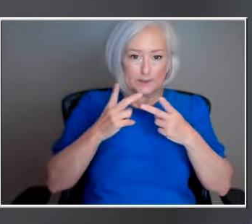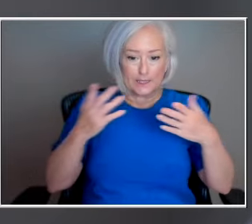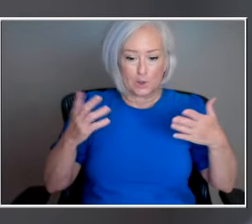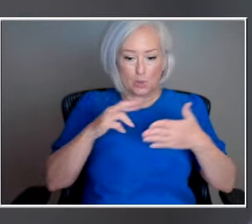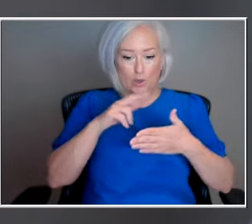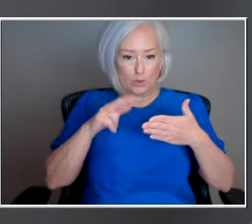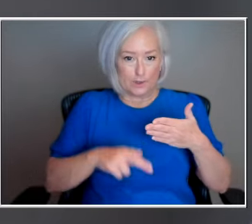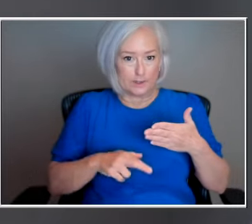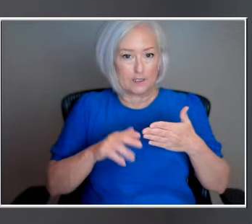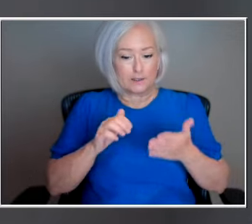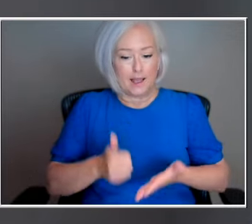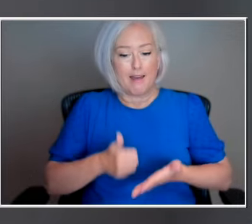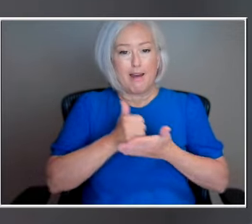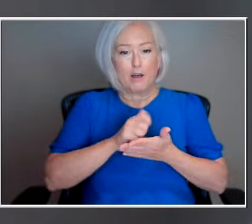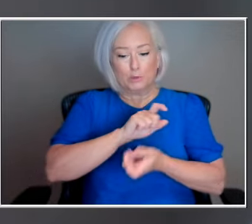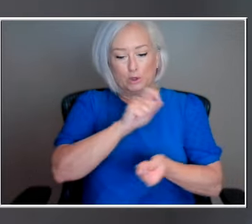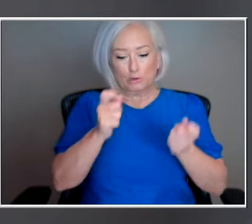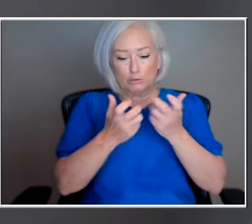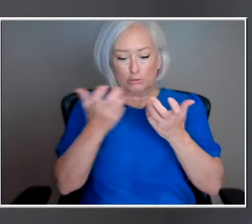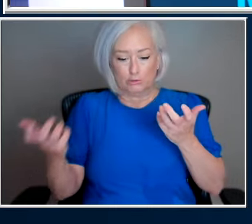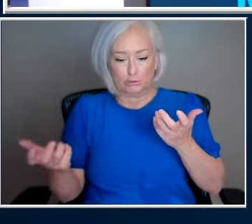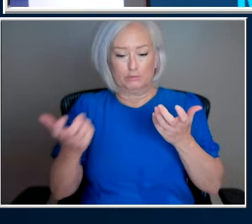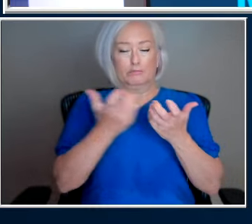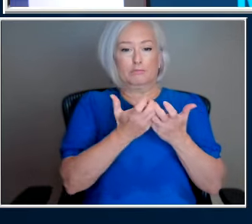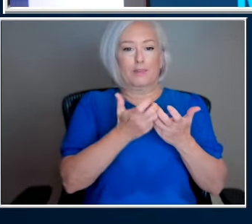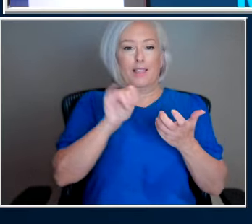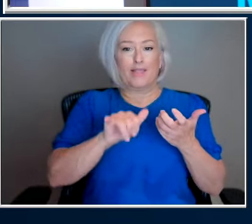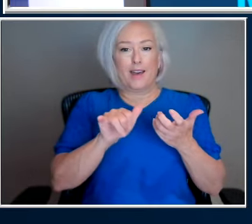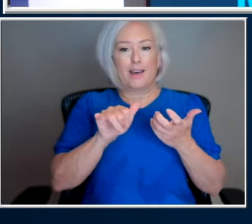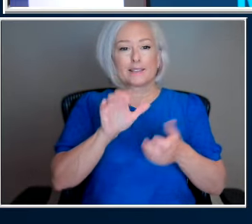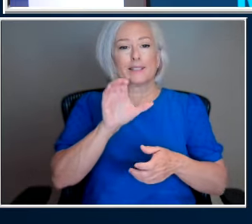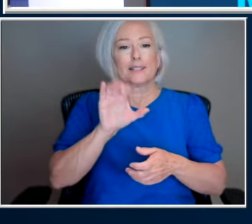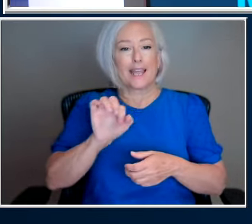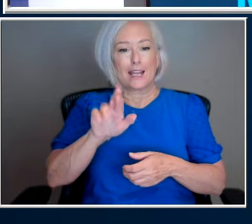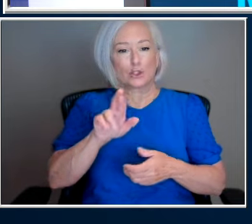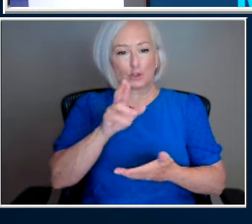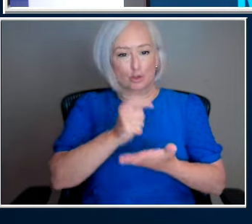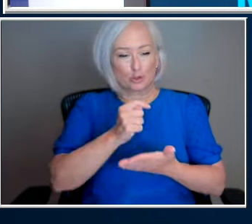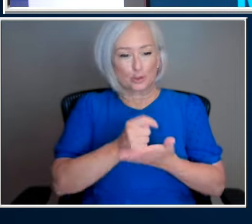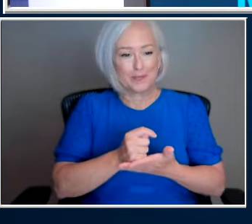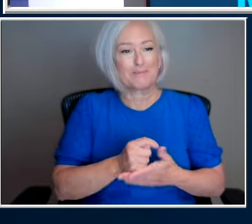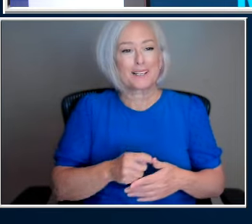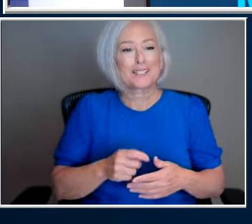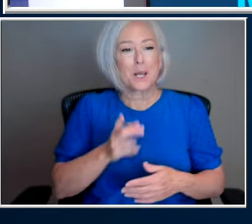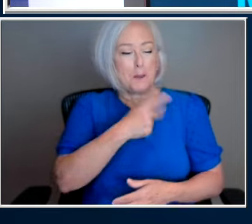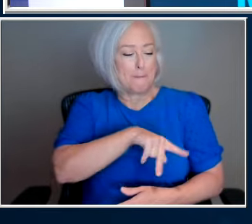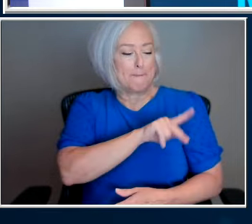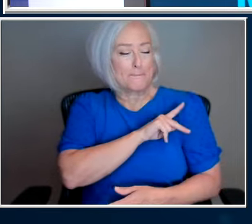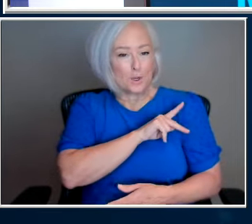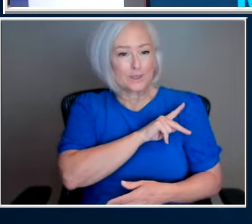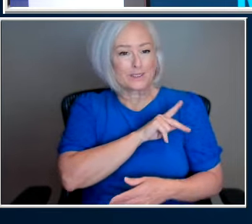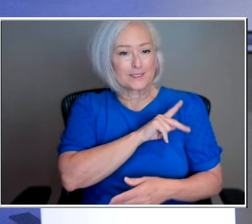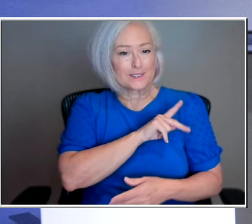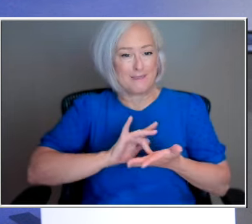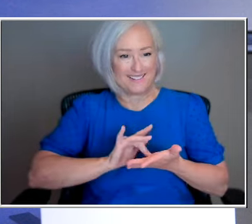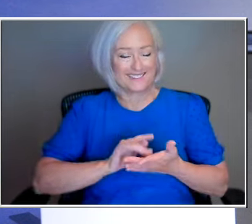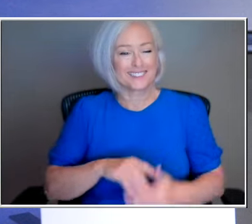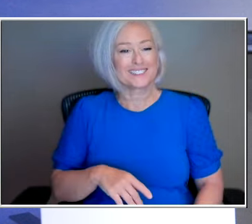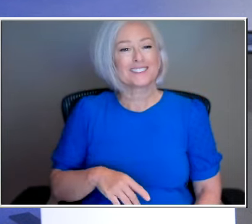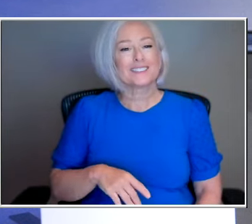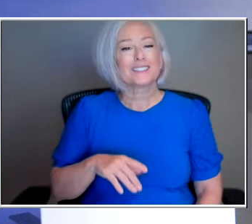of precision medicine and personalized medicine. Dr. Kasi, we always appreciate your insight. Thanks for being with us today. Ken, what's the big takeaway from